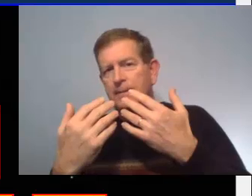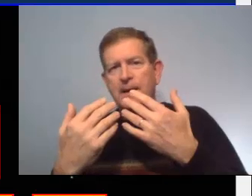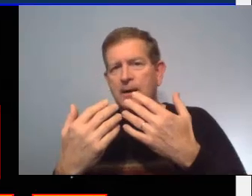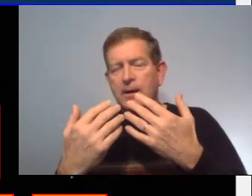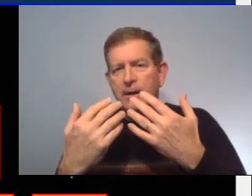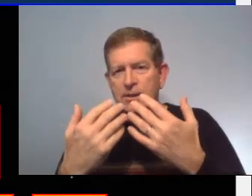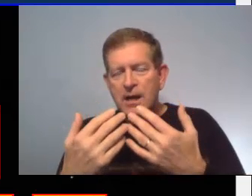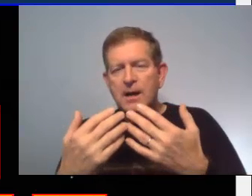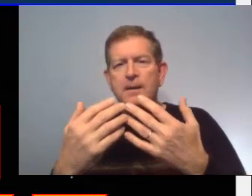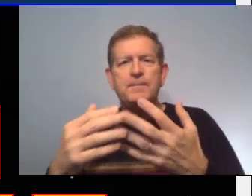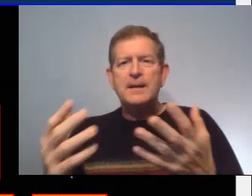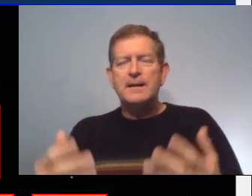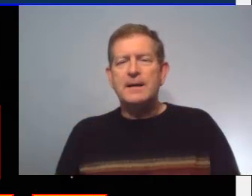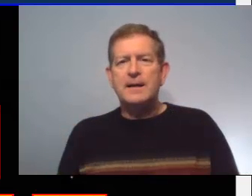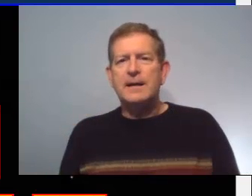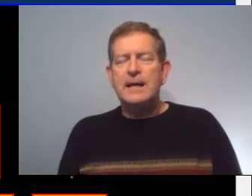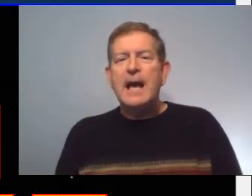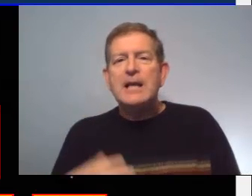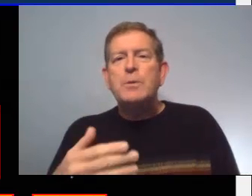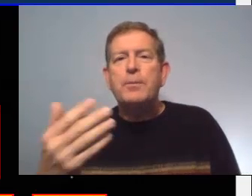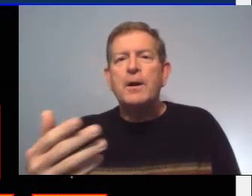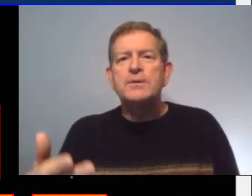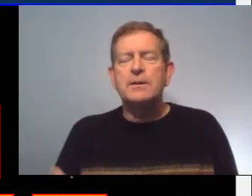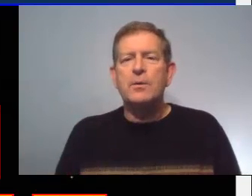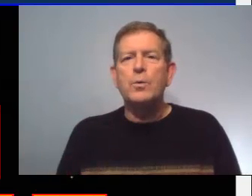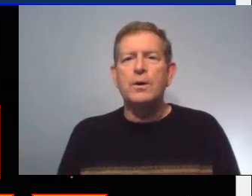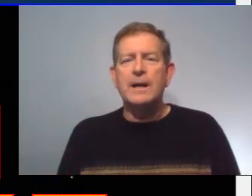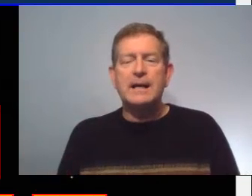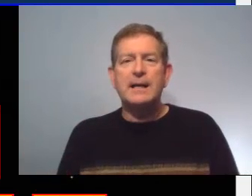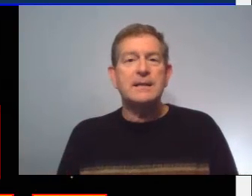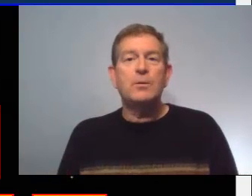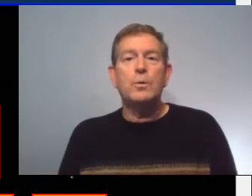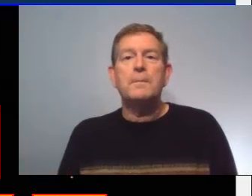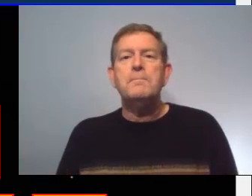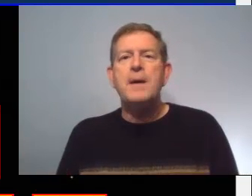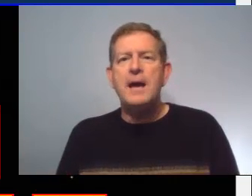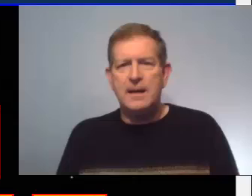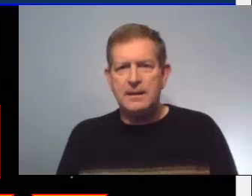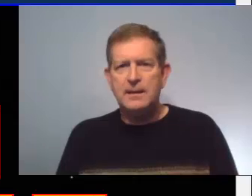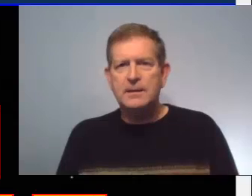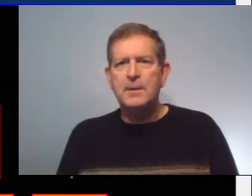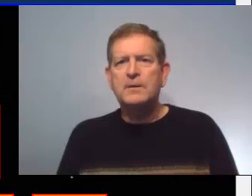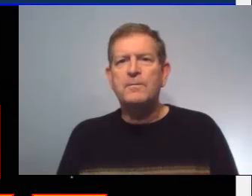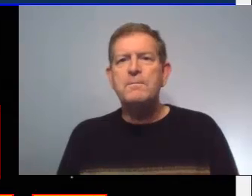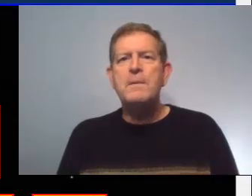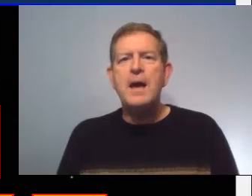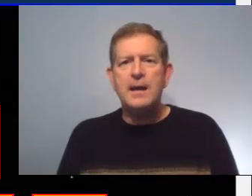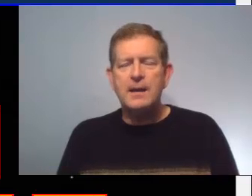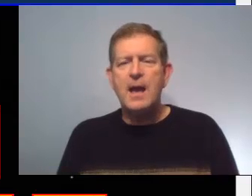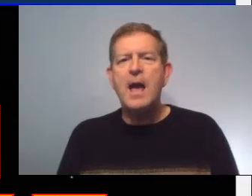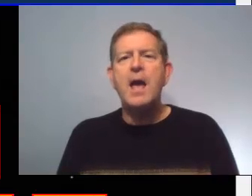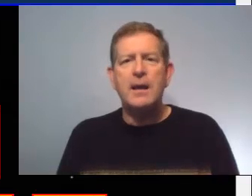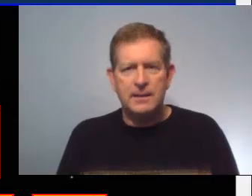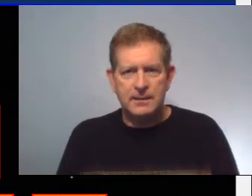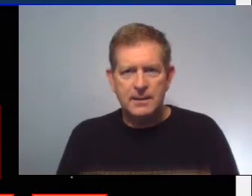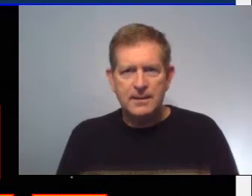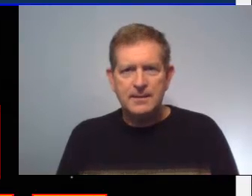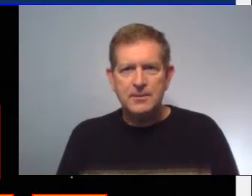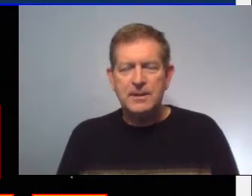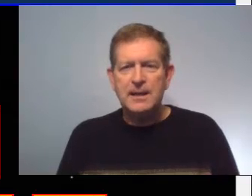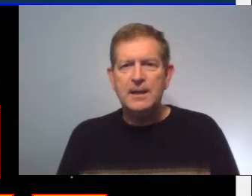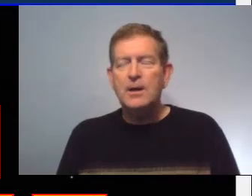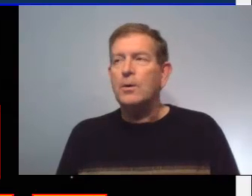and our tongue as we pronounce the word. Like I said, the word May, the month of May,